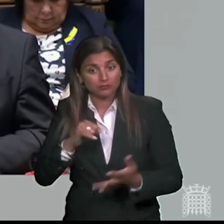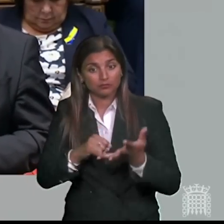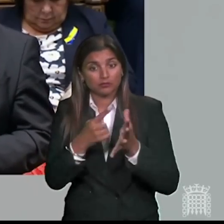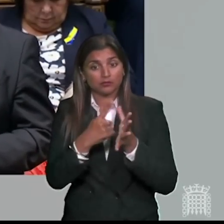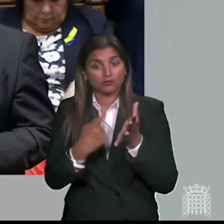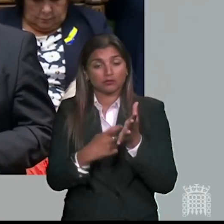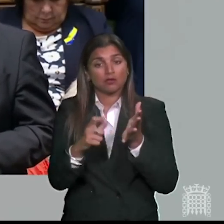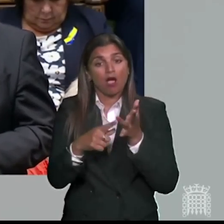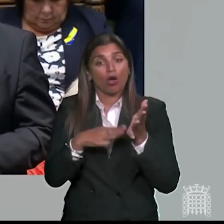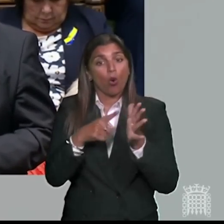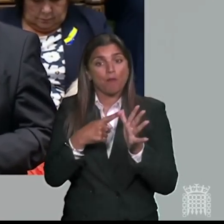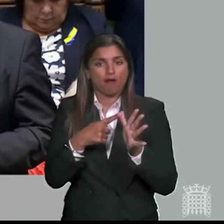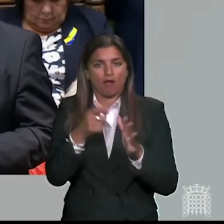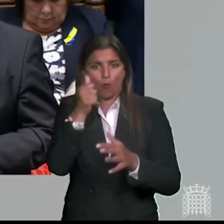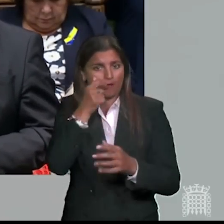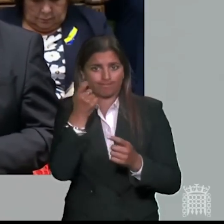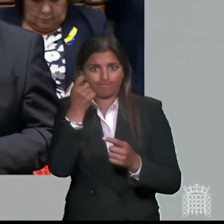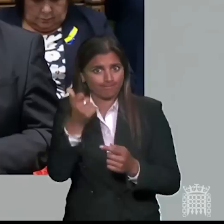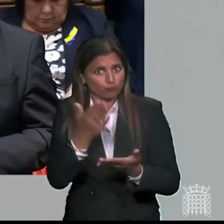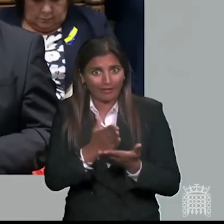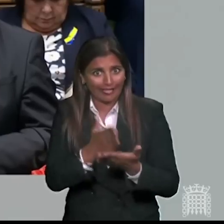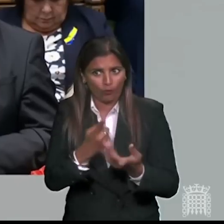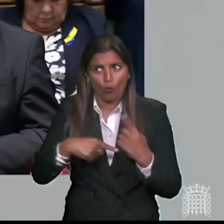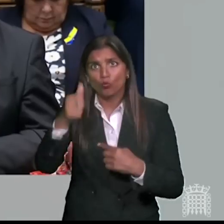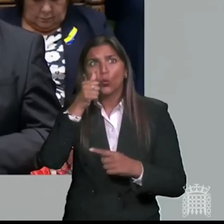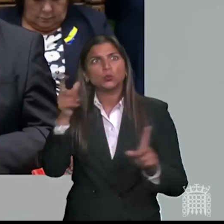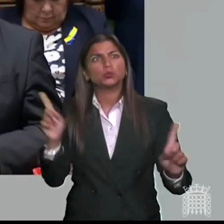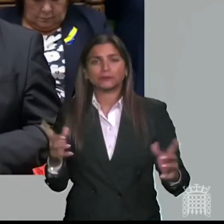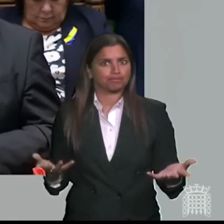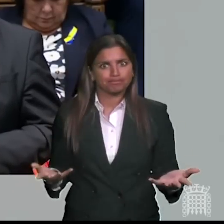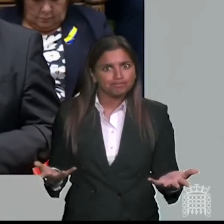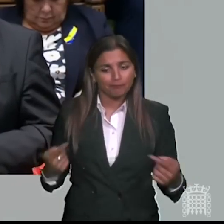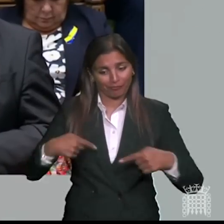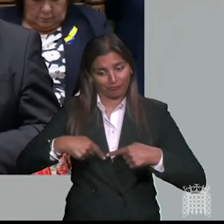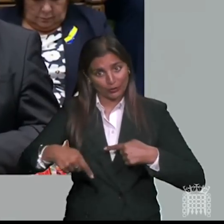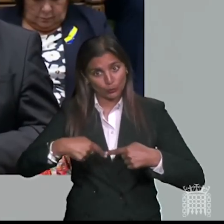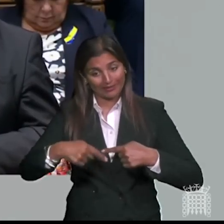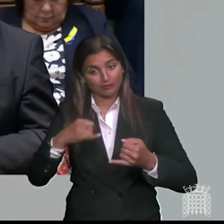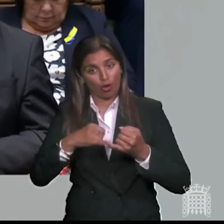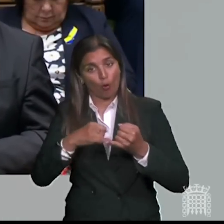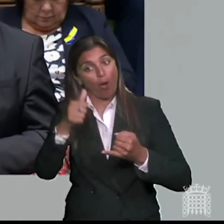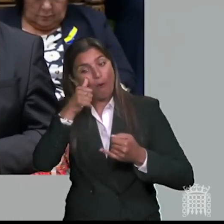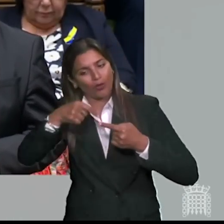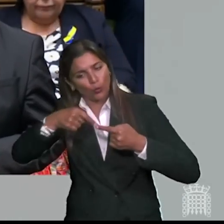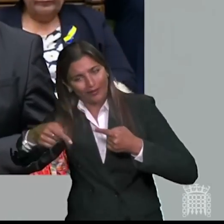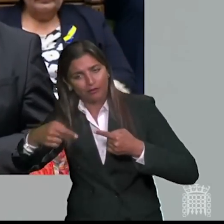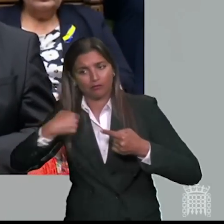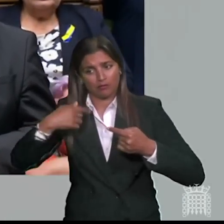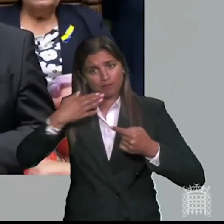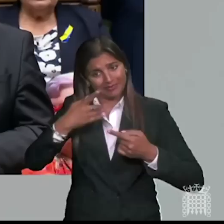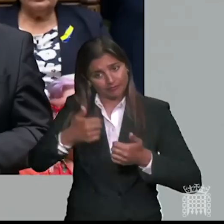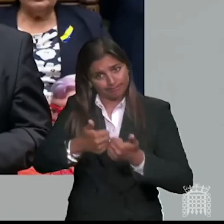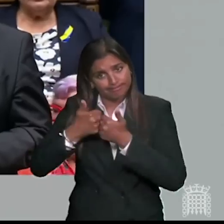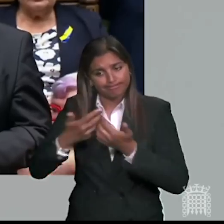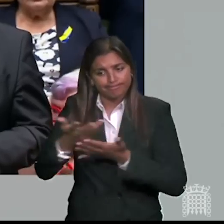is Sarcoma Awareness Week, could I ask the Deputy Prime Minister if he'll meet with me and families affected so that we can discuss what more the